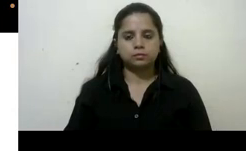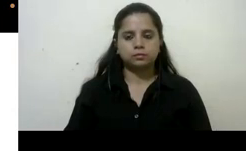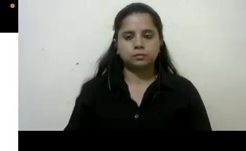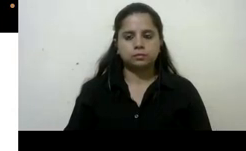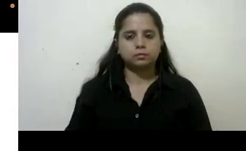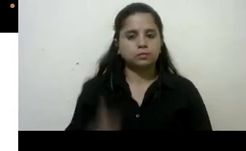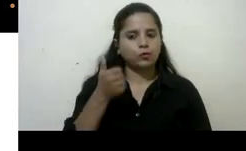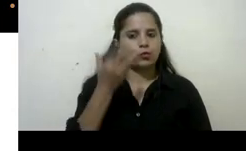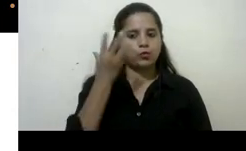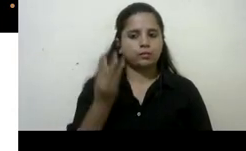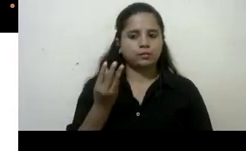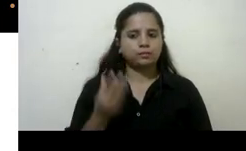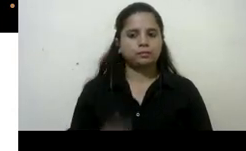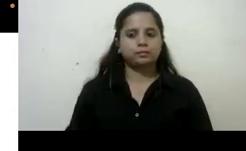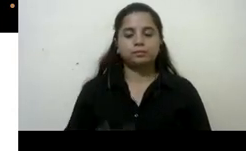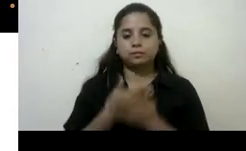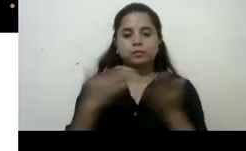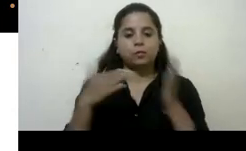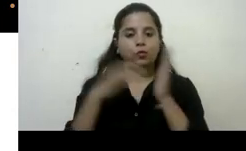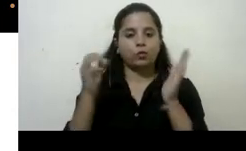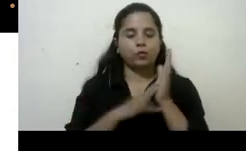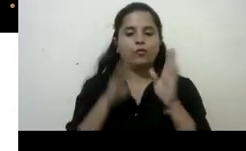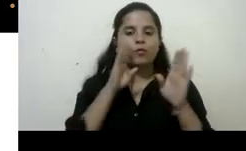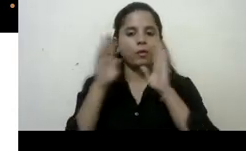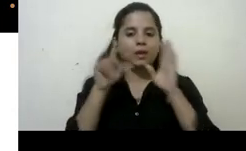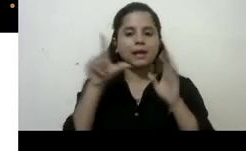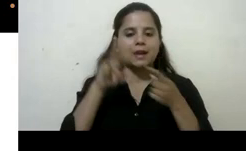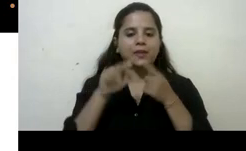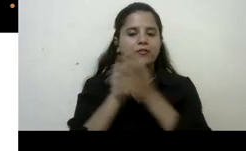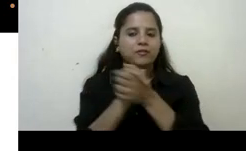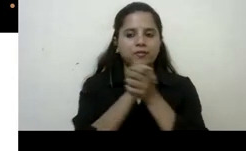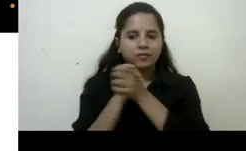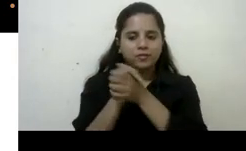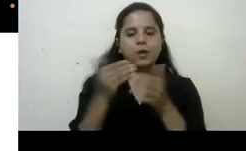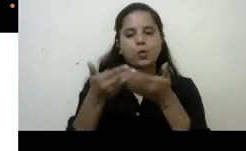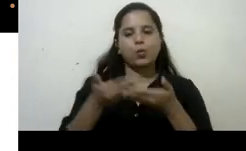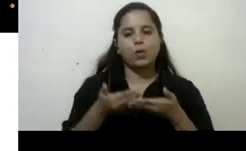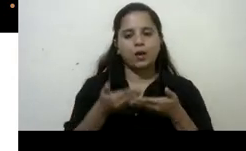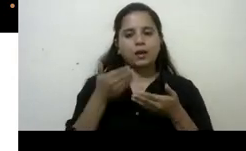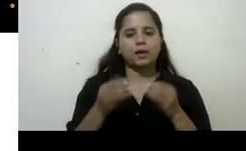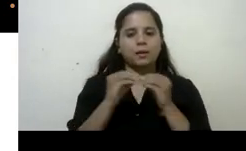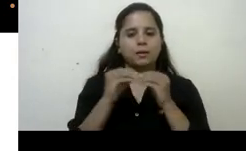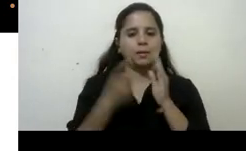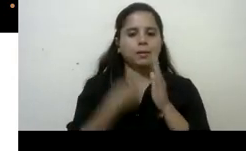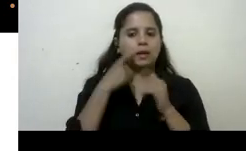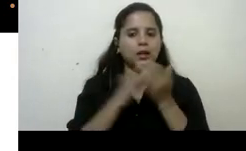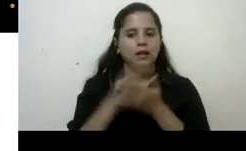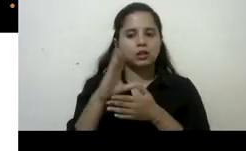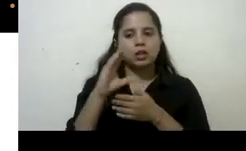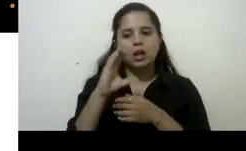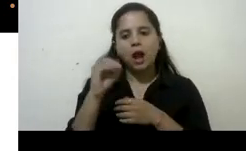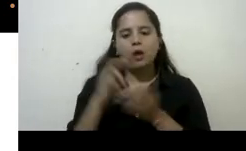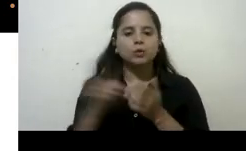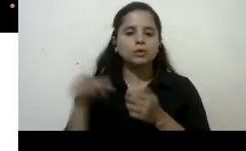Good evening to our Zoom and Facebook Live friends. Welcome to the British Council India Teacher